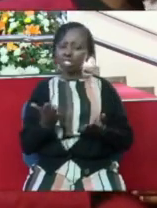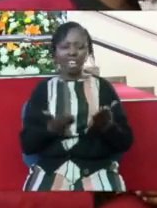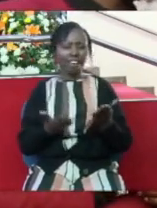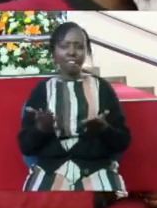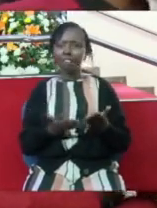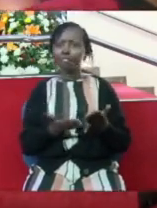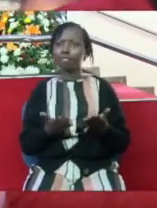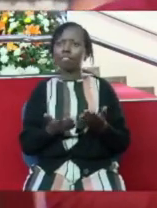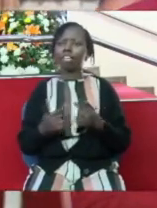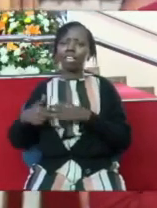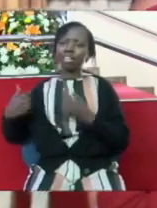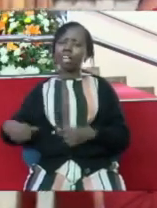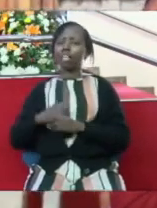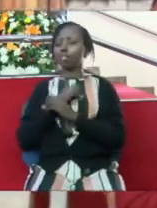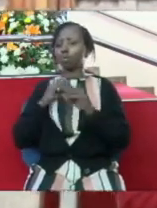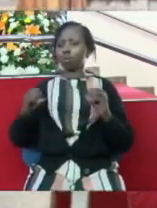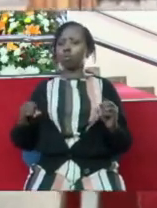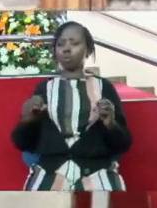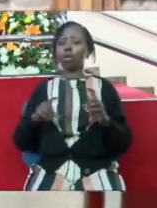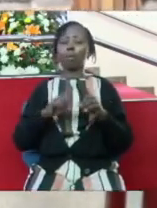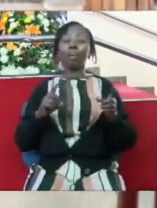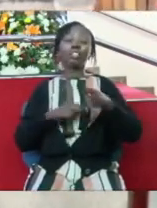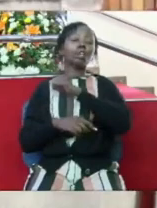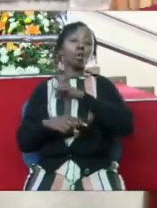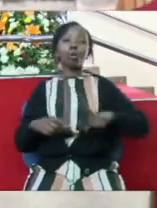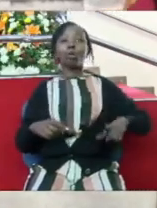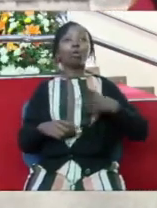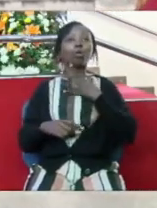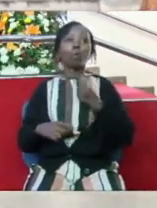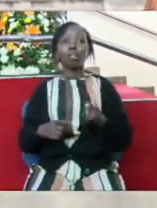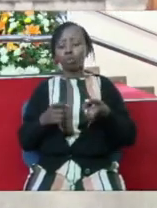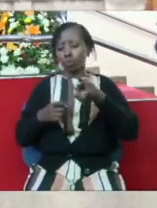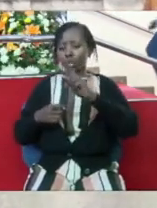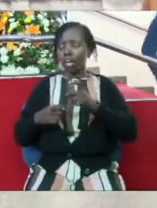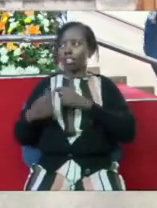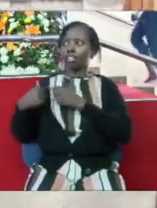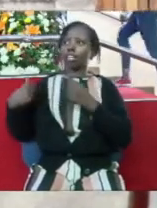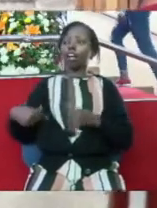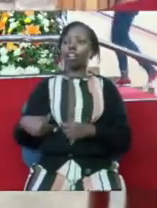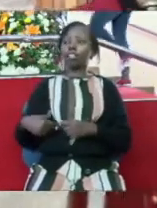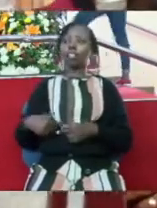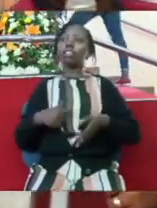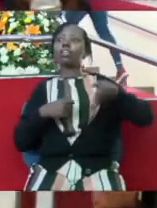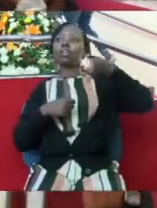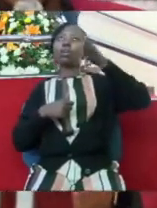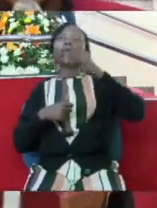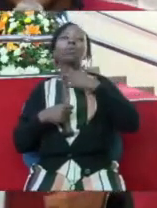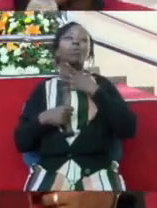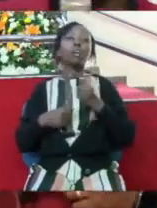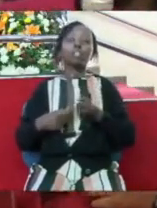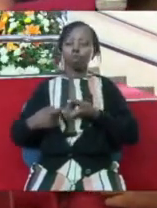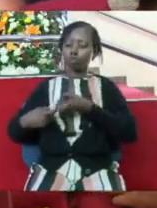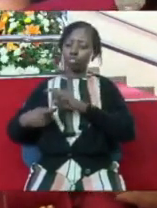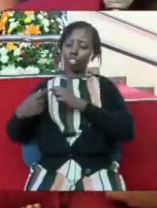huduma kwa utupu. But the Lord wants to fill you one more time. Lakini Mungu anakuhitaji kujaza tena. He wants to fill you one more time. Anahitaji